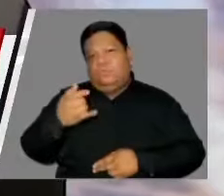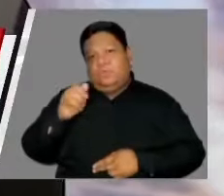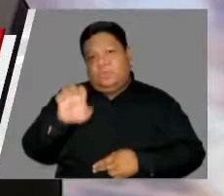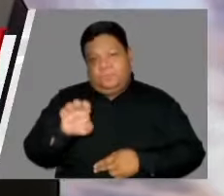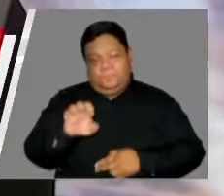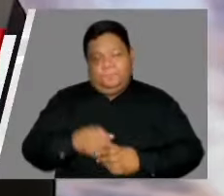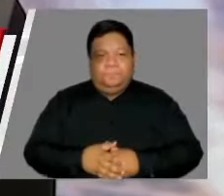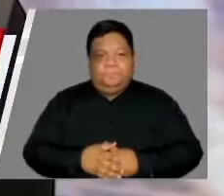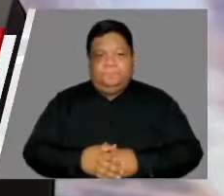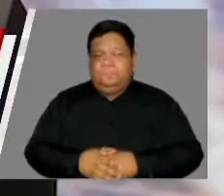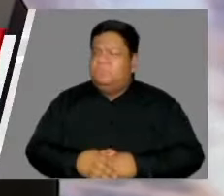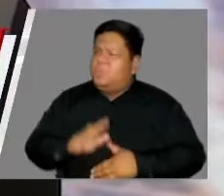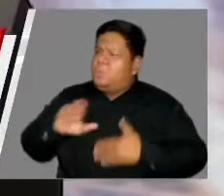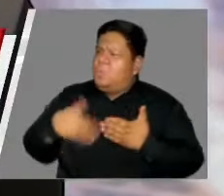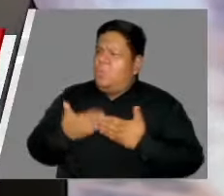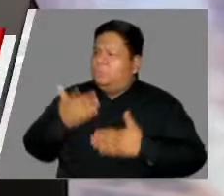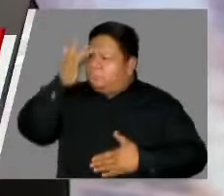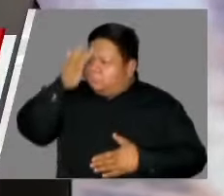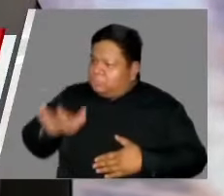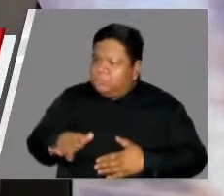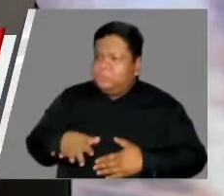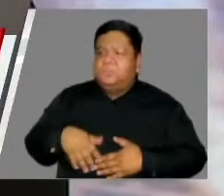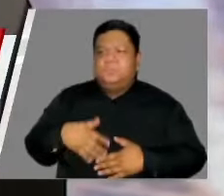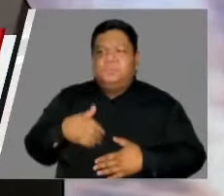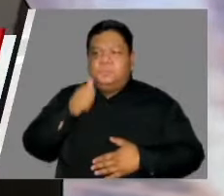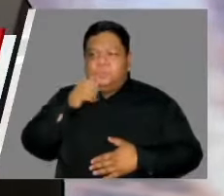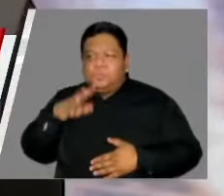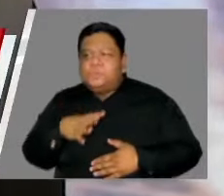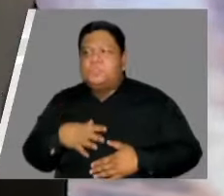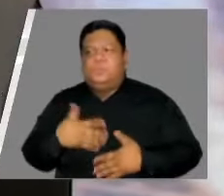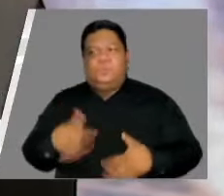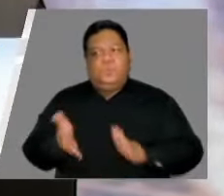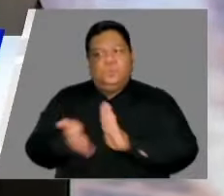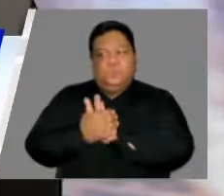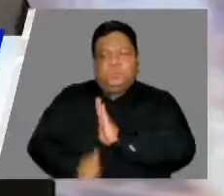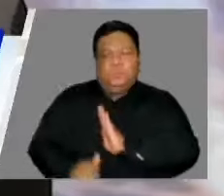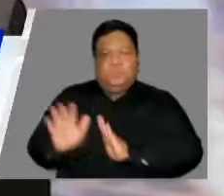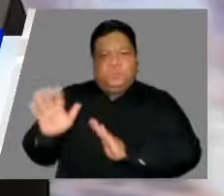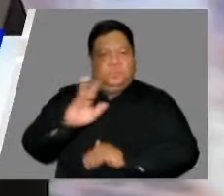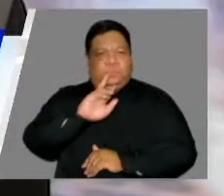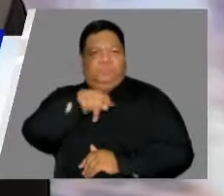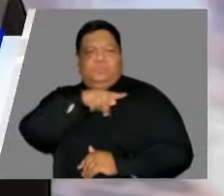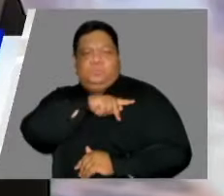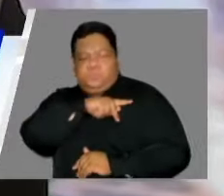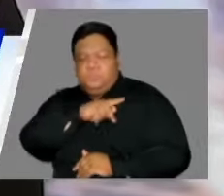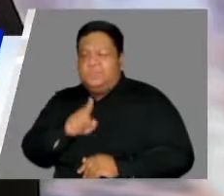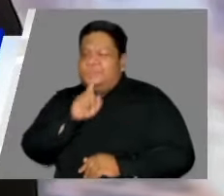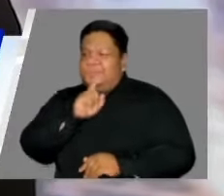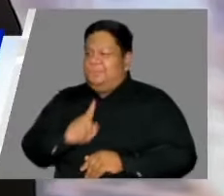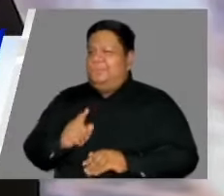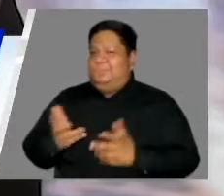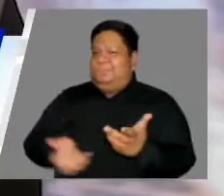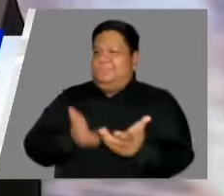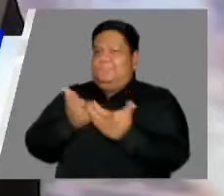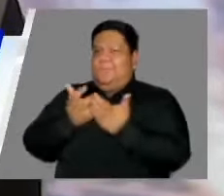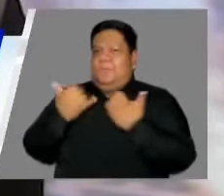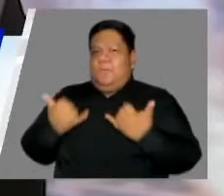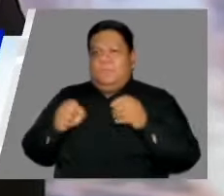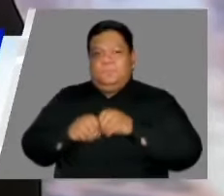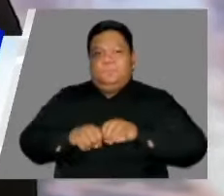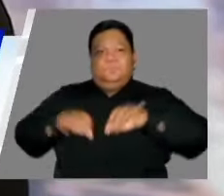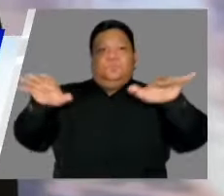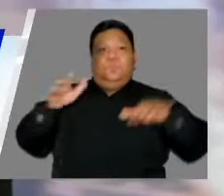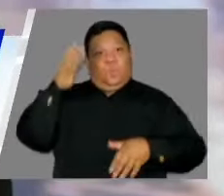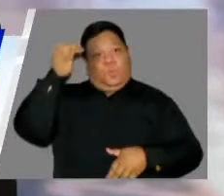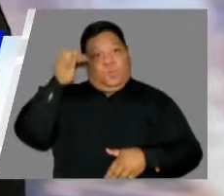intelligent ladies, very talented. They each have their own personalities. And bagay nga na na-launch natin to ngayon kasi March is Women's